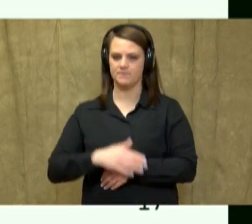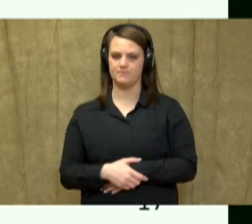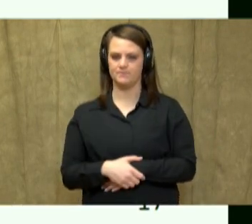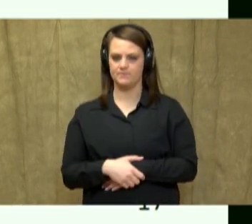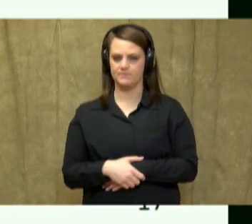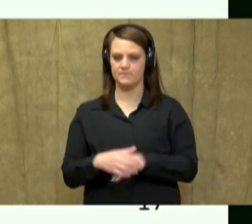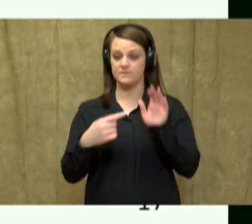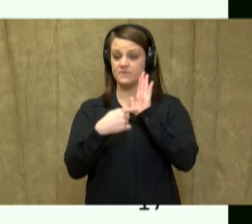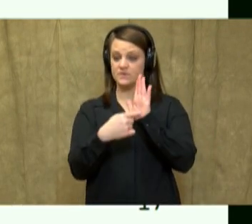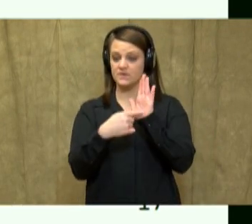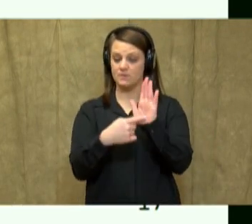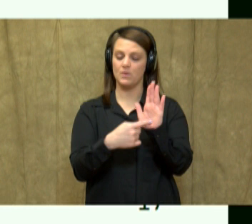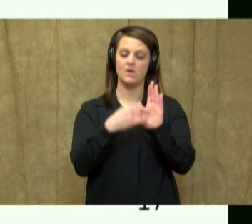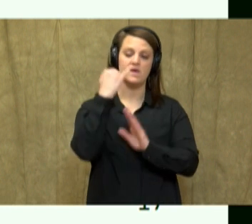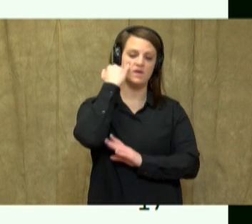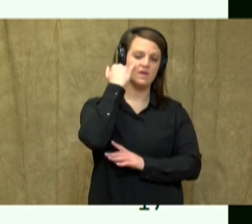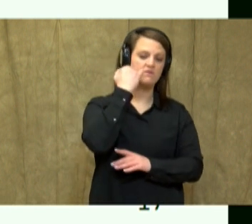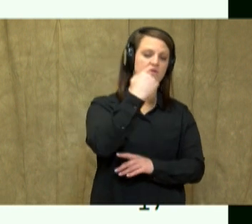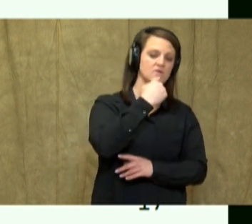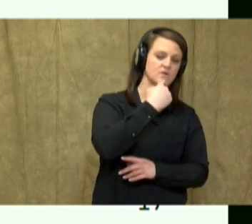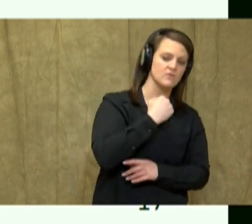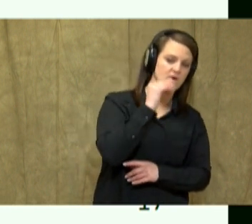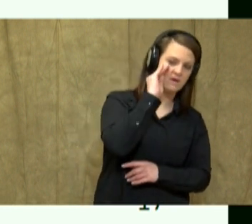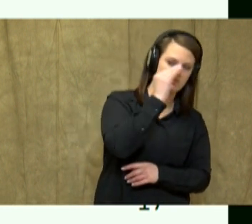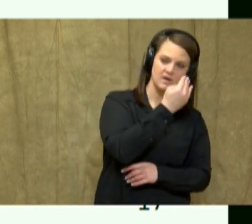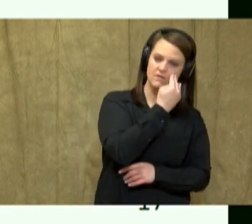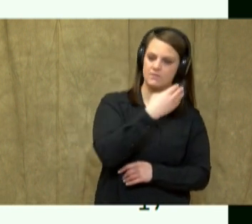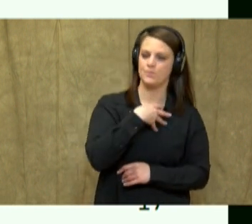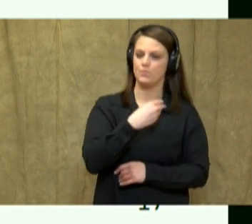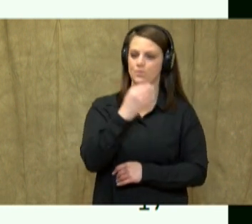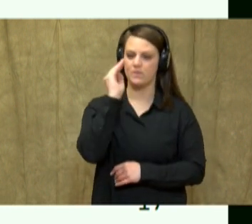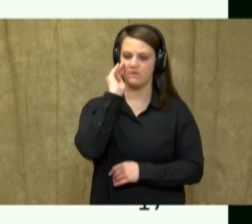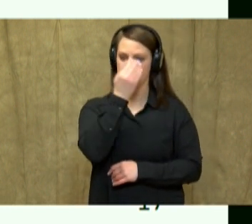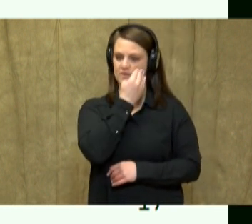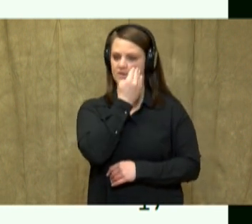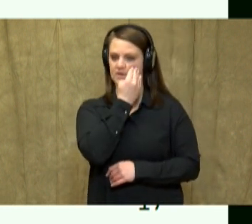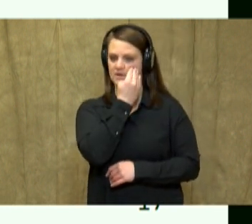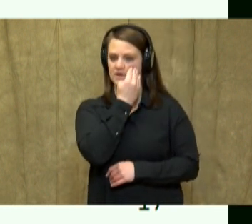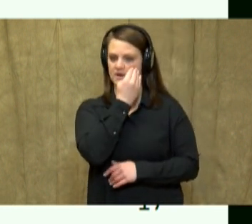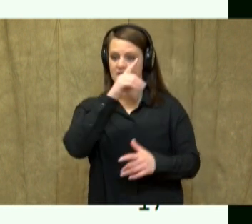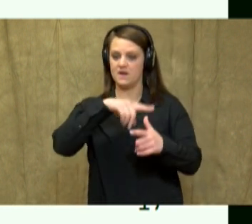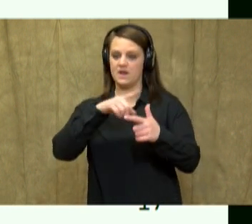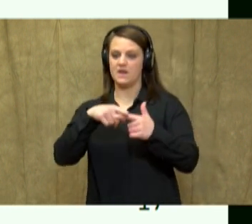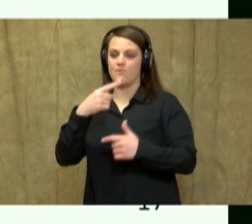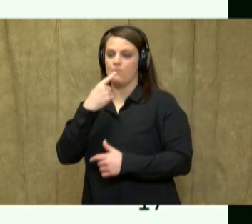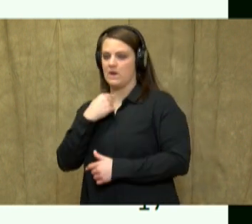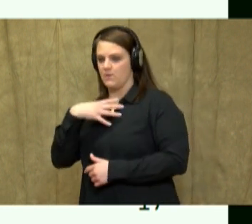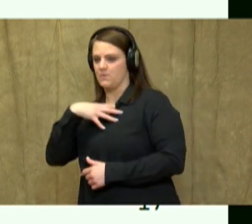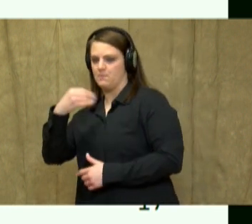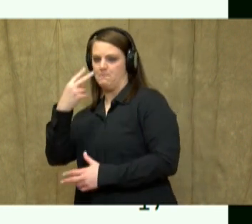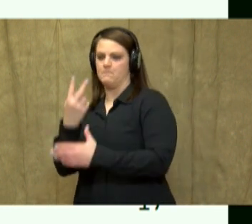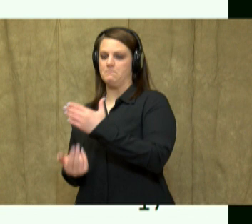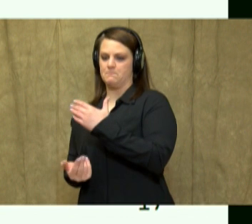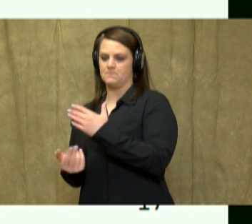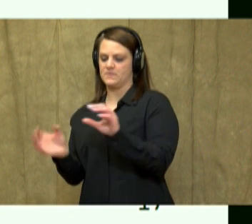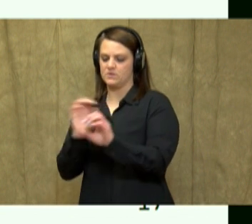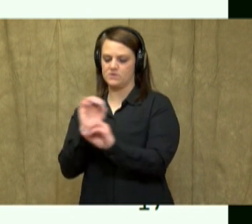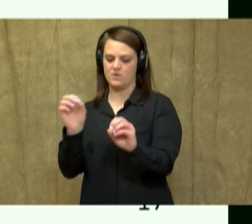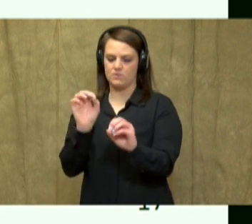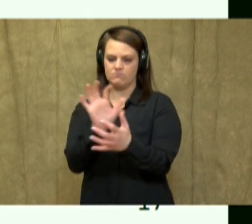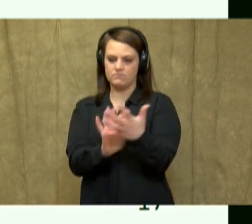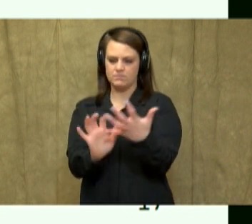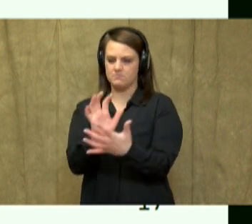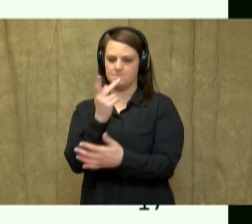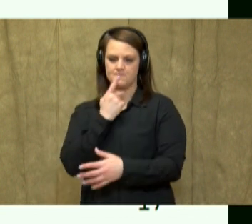like I just said, if you were to have a red flower and a white flower, you get a red and white flower. There's no pink, no